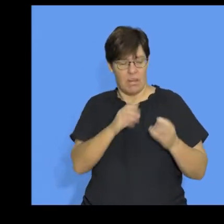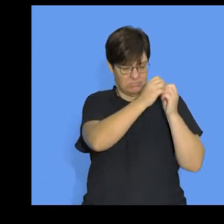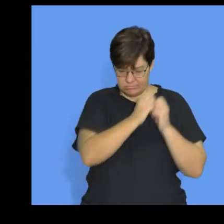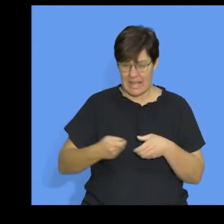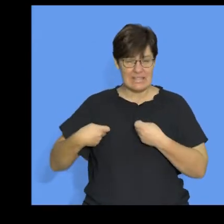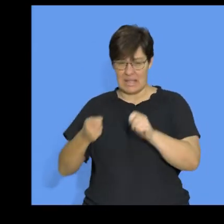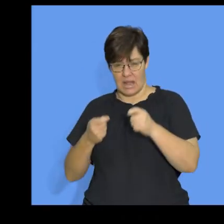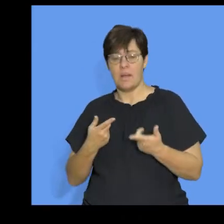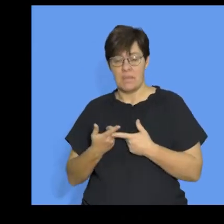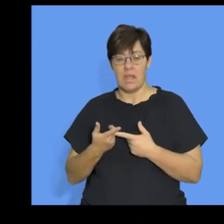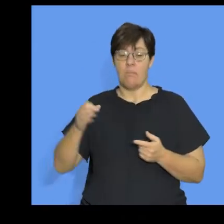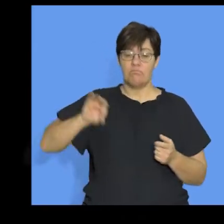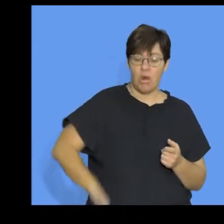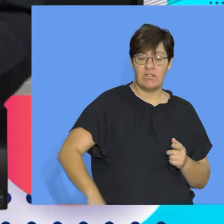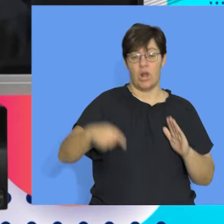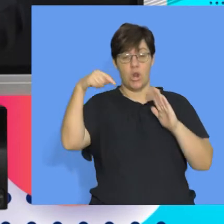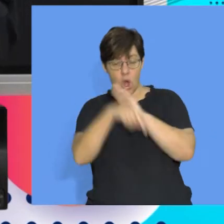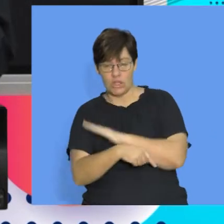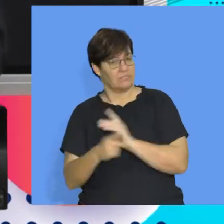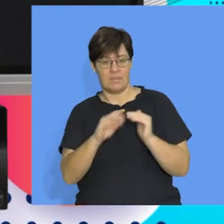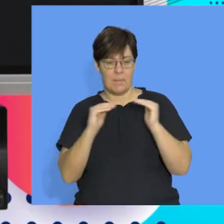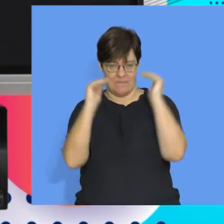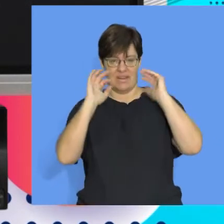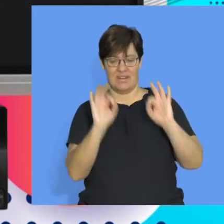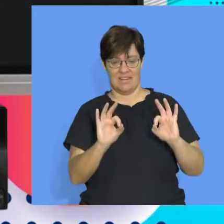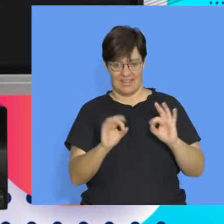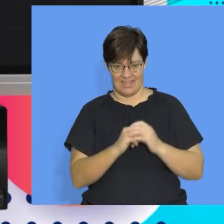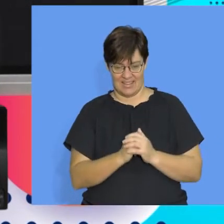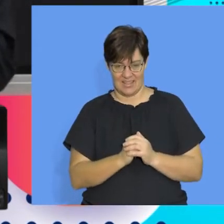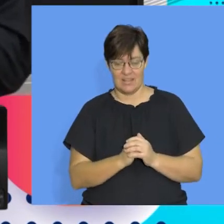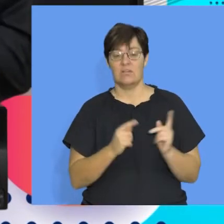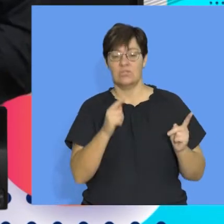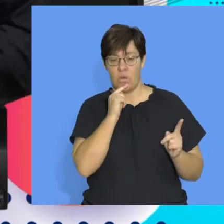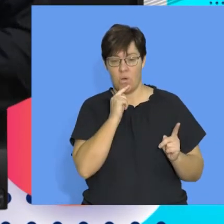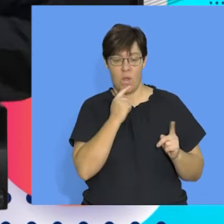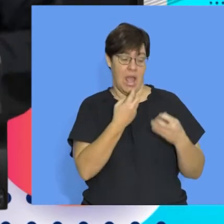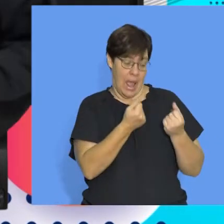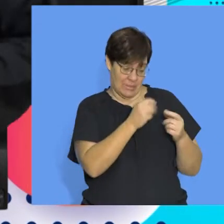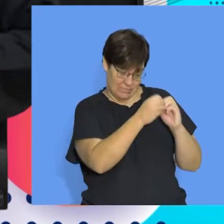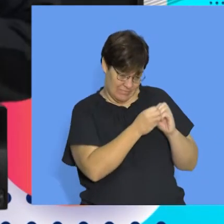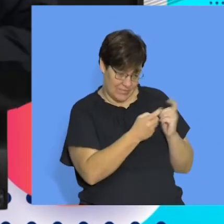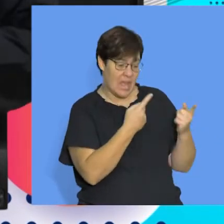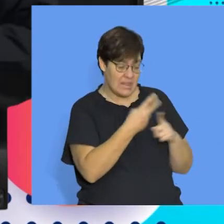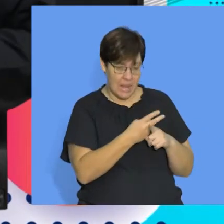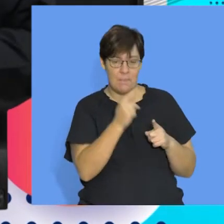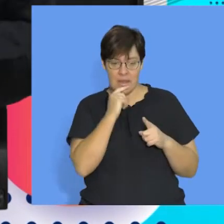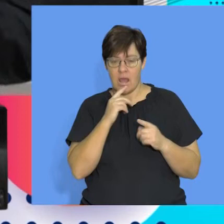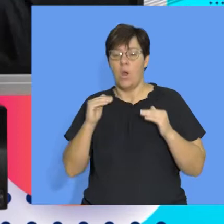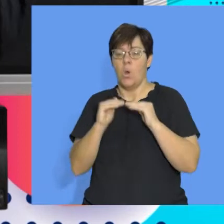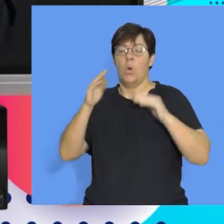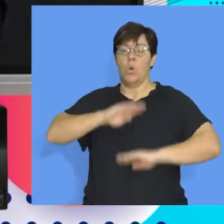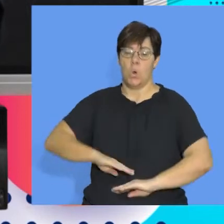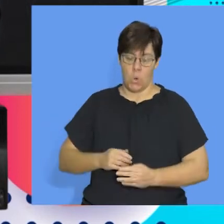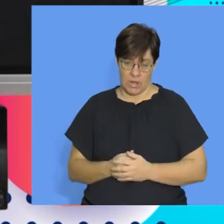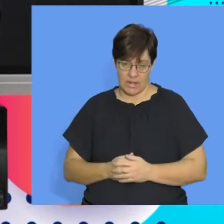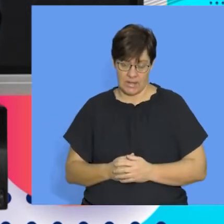making a profit or a loss. So the total number of units that you have to produce and sell in order to break even. So